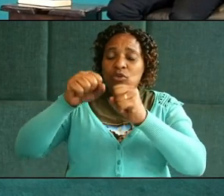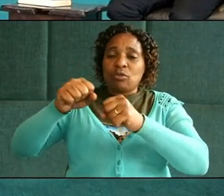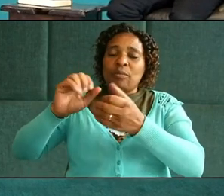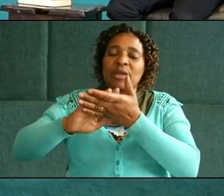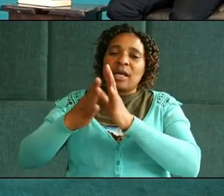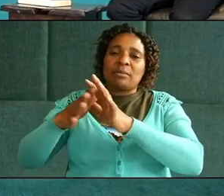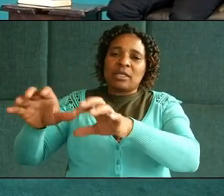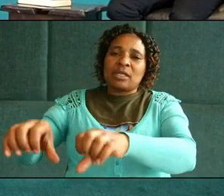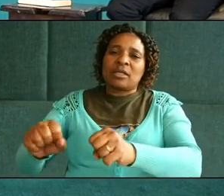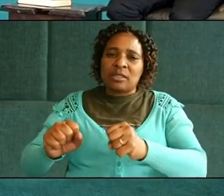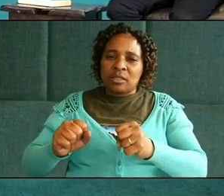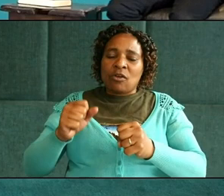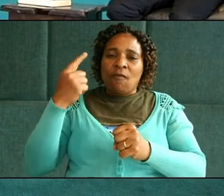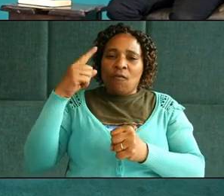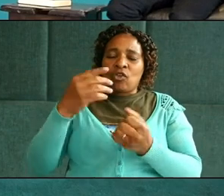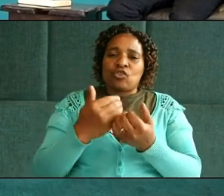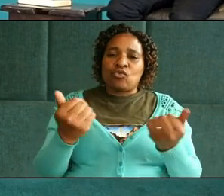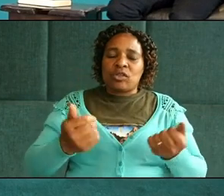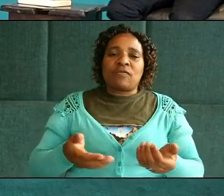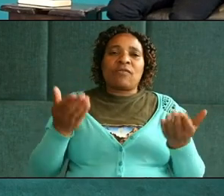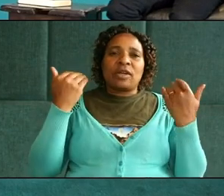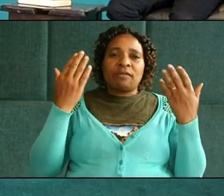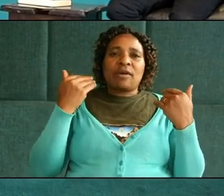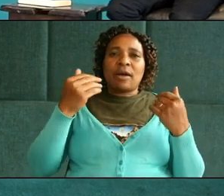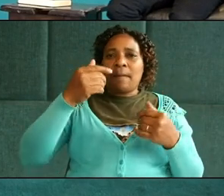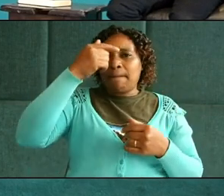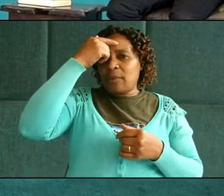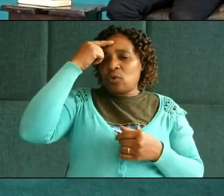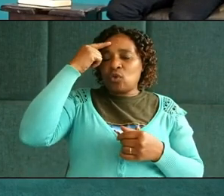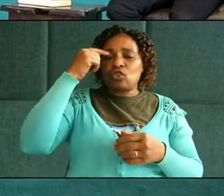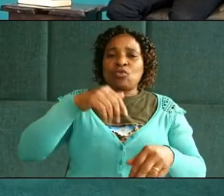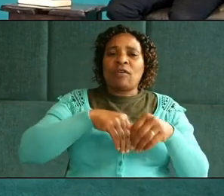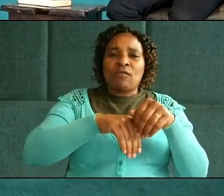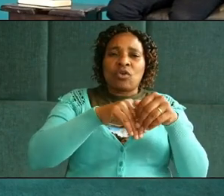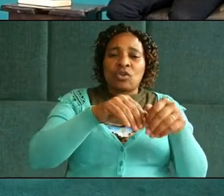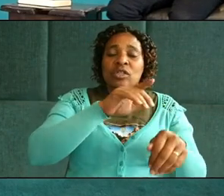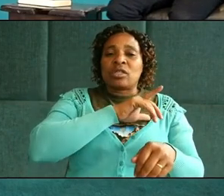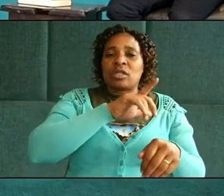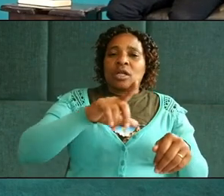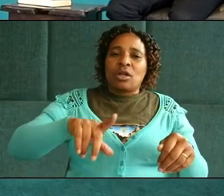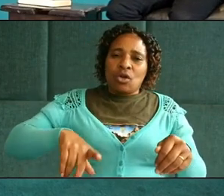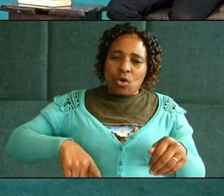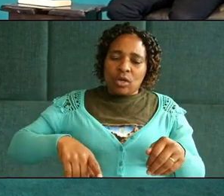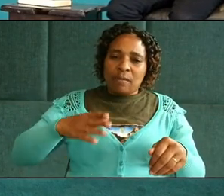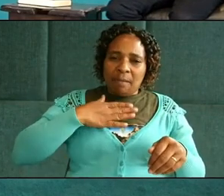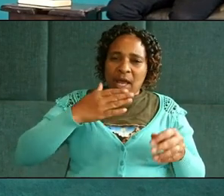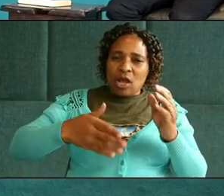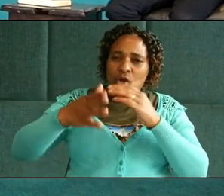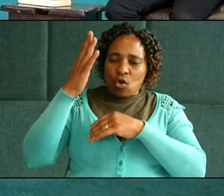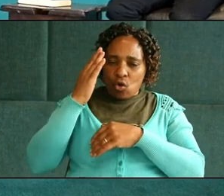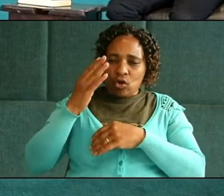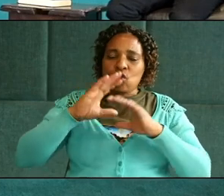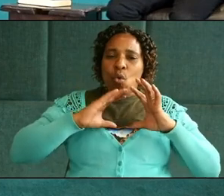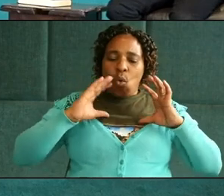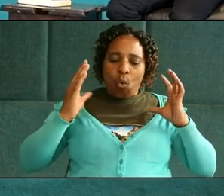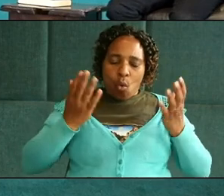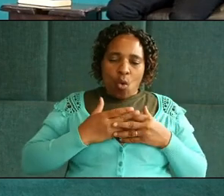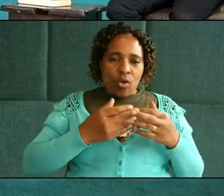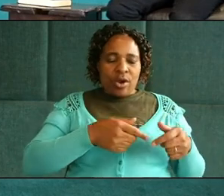inheritance and that of your children forever, because you have followed the Lord, my God, wholeheartedly.